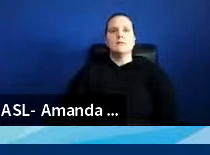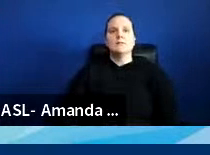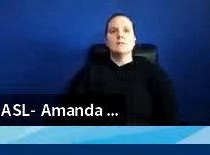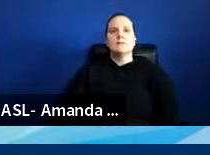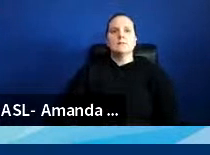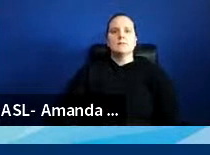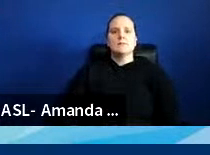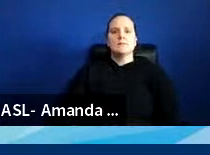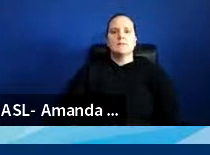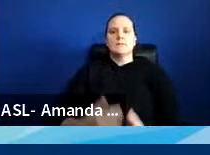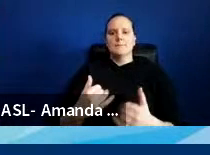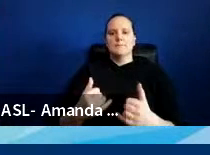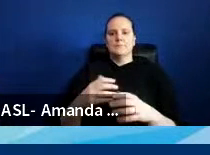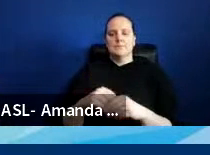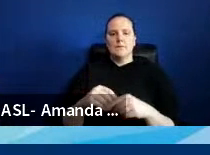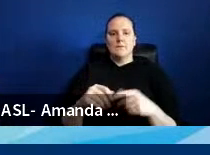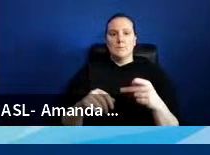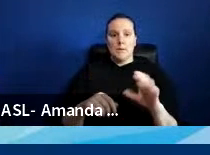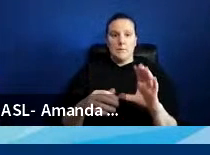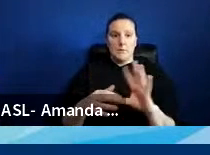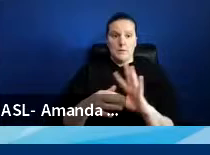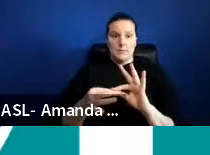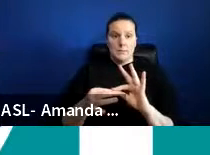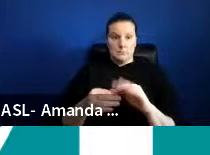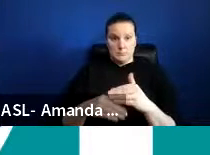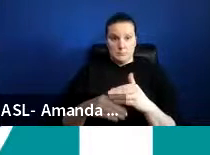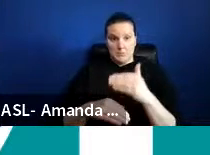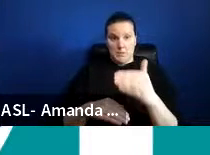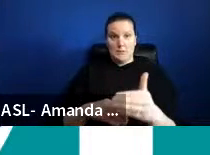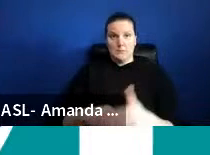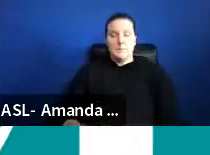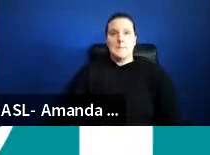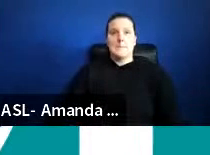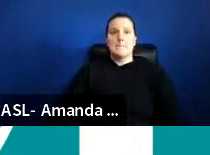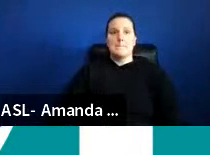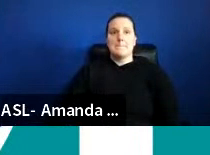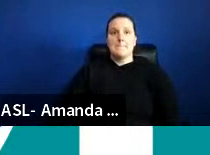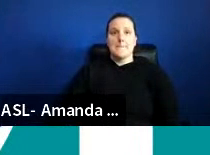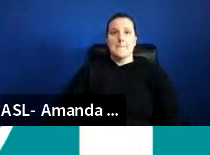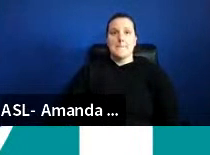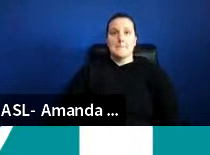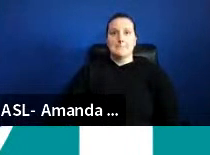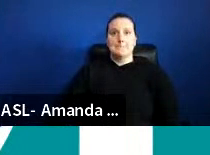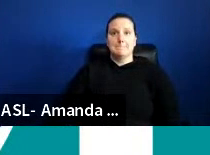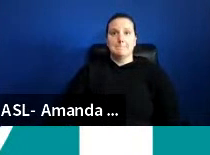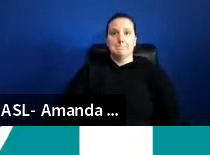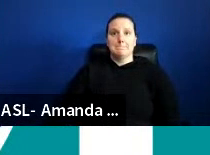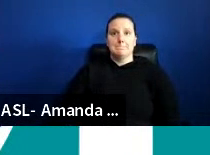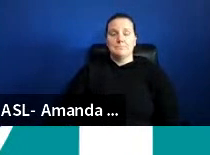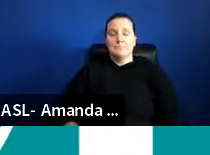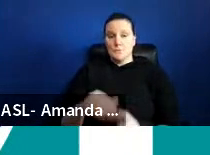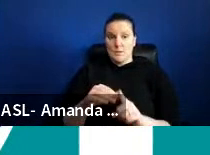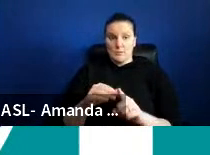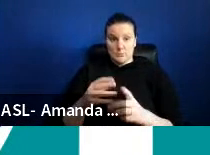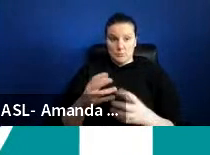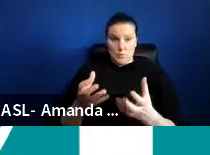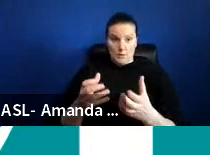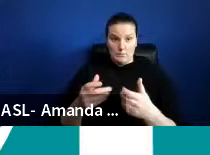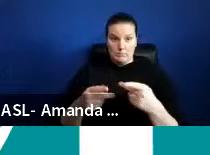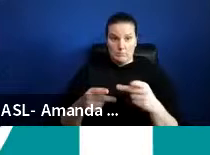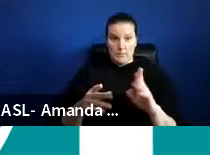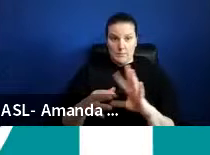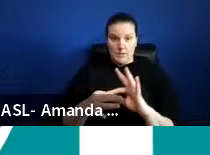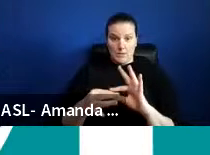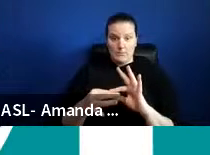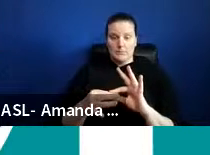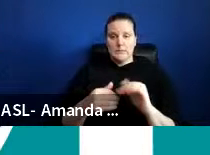Now we'll enter into our public comment. Next slide, please. Just a reminder for those wishing to make a public